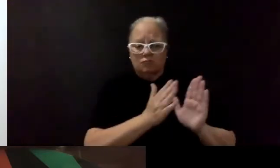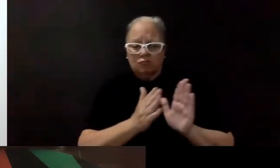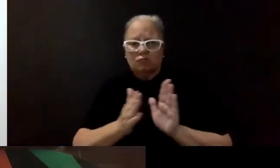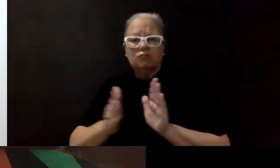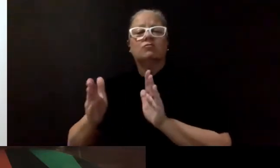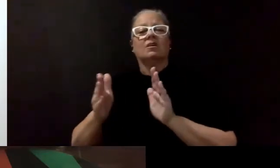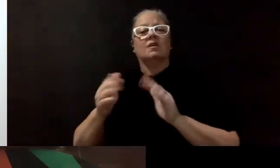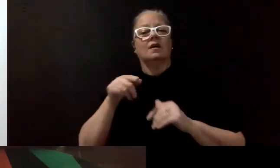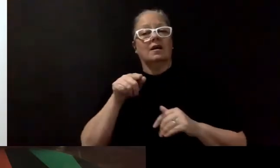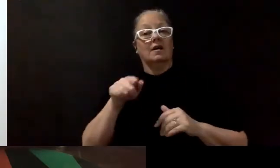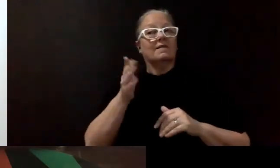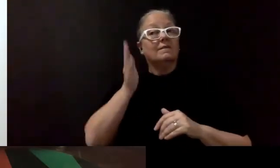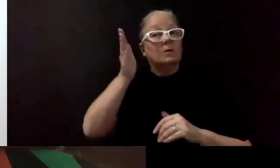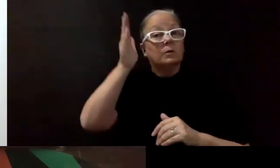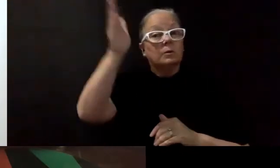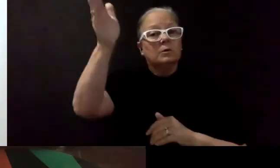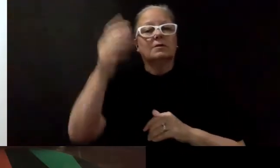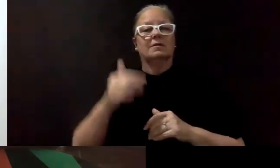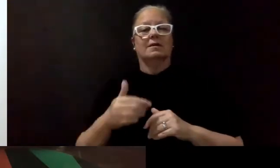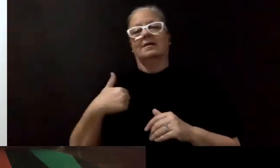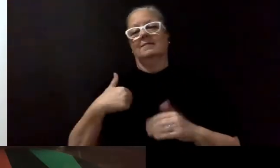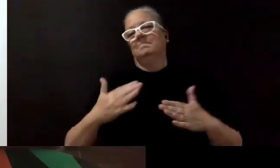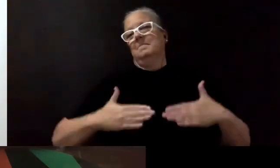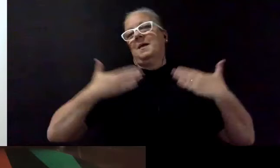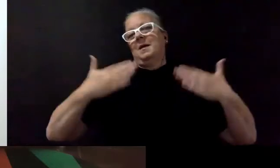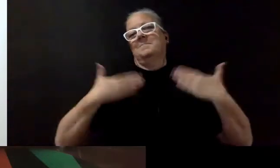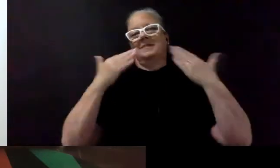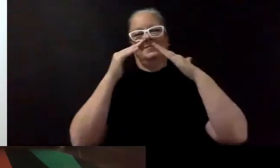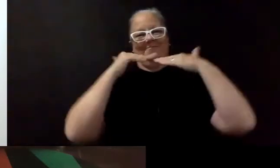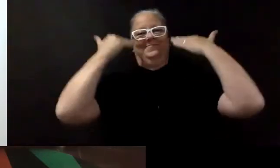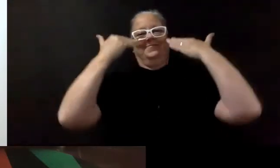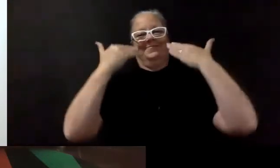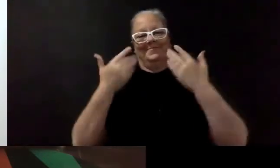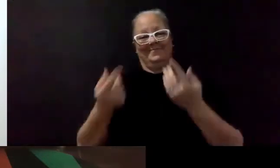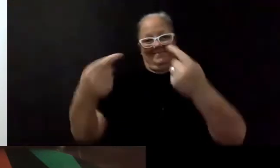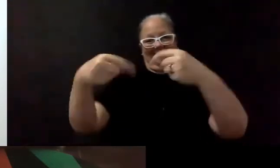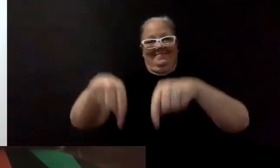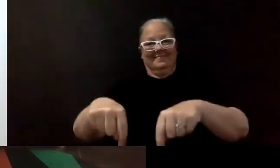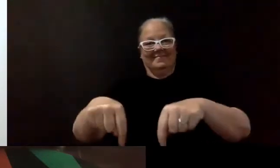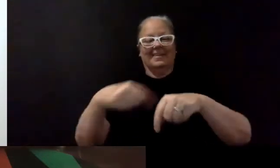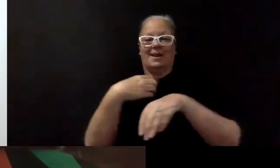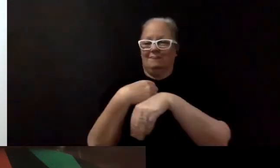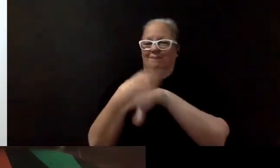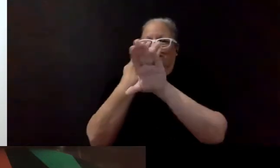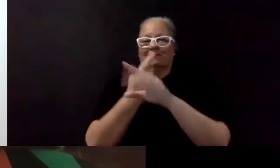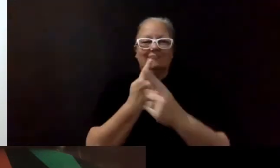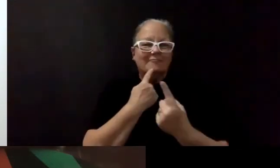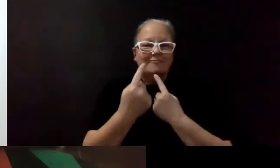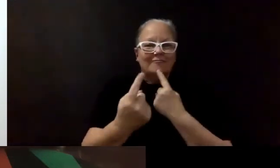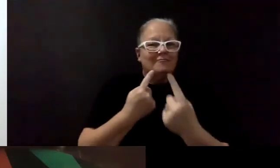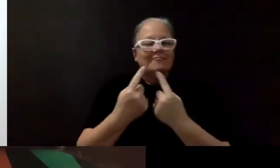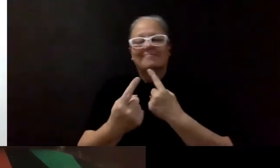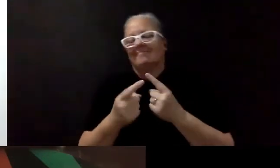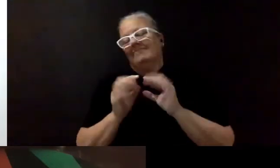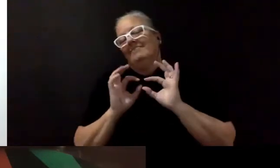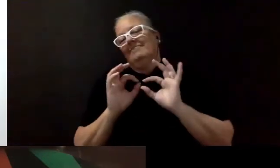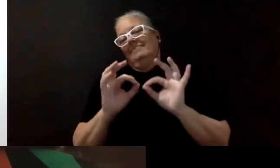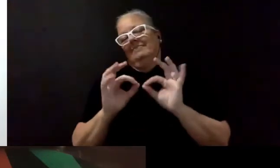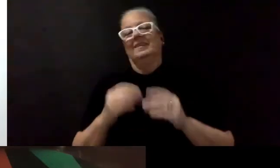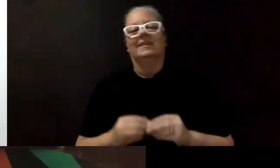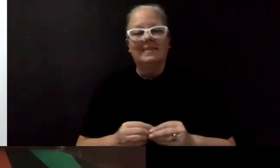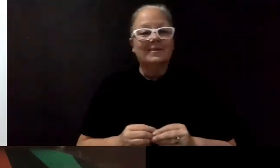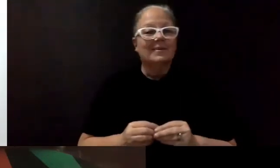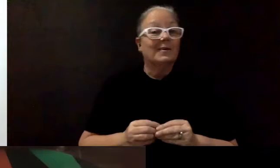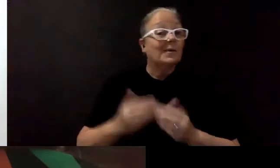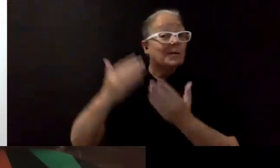and pleasure to have him here. We are very grateful for the opportunity. Welcome,